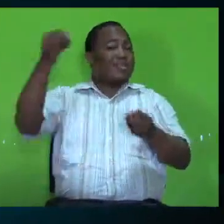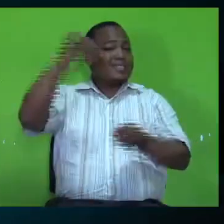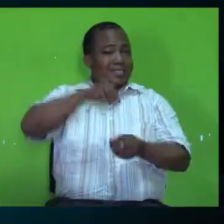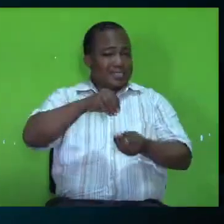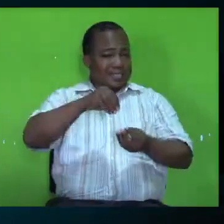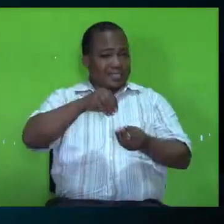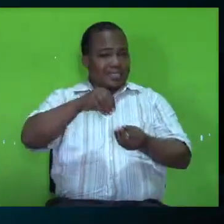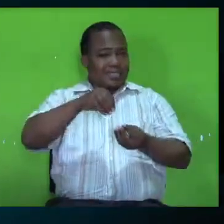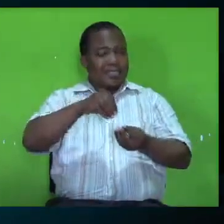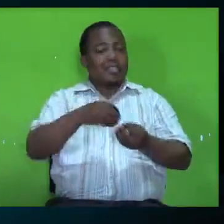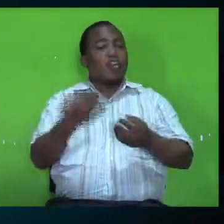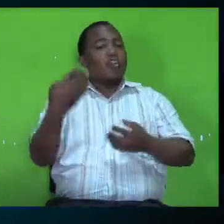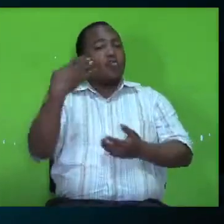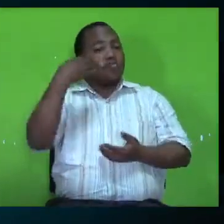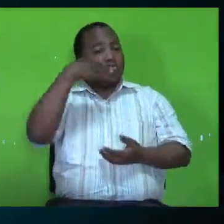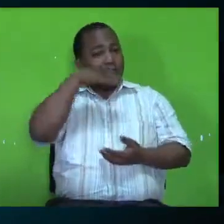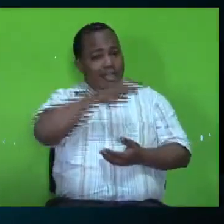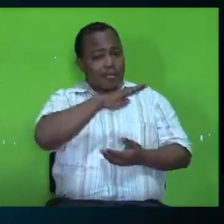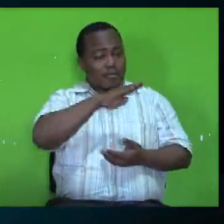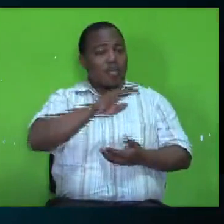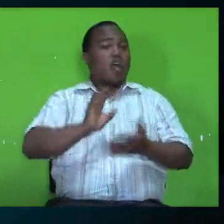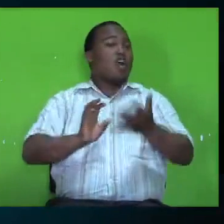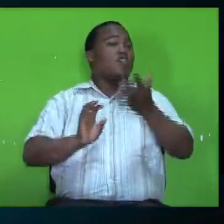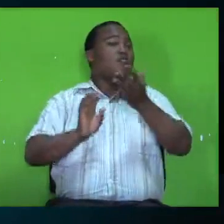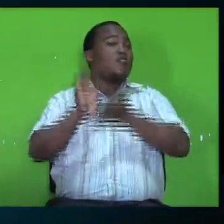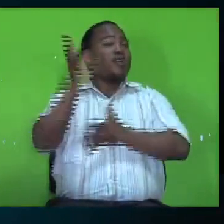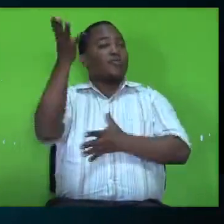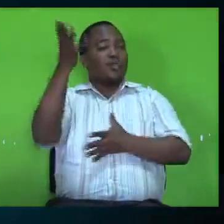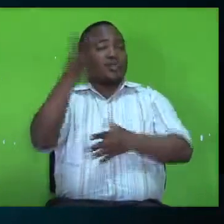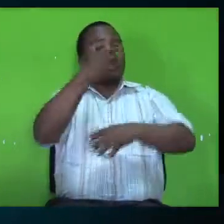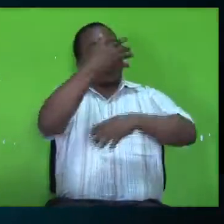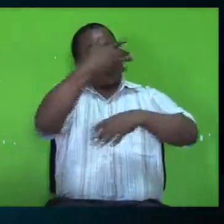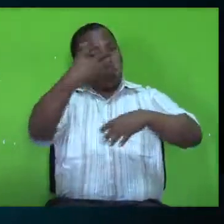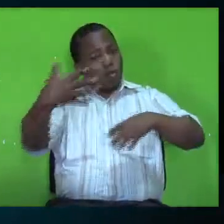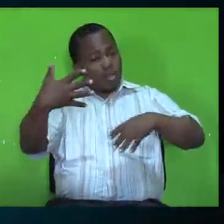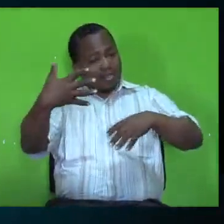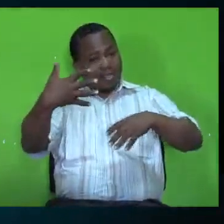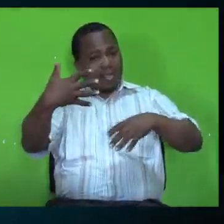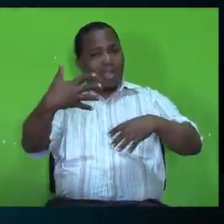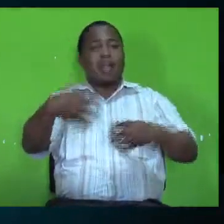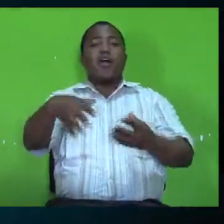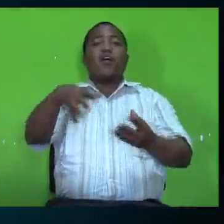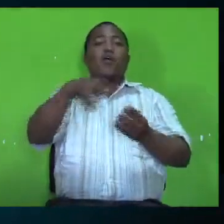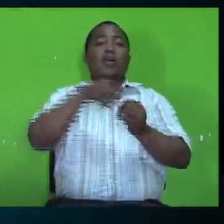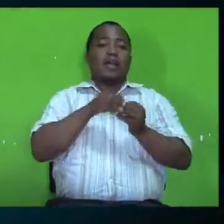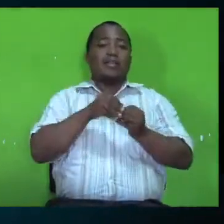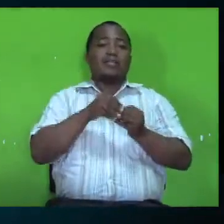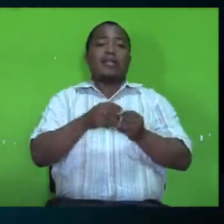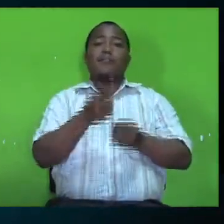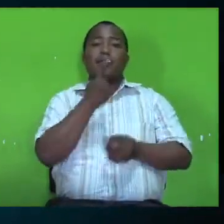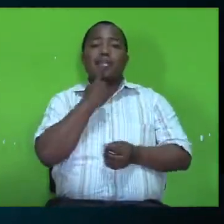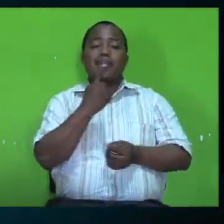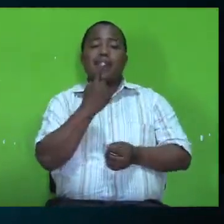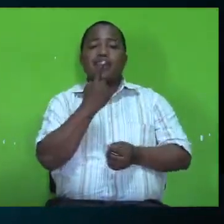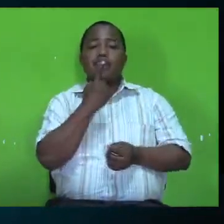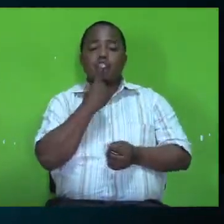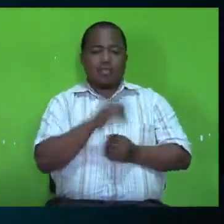the efficiency of transporting water and mineral